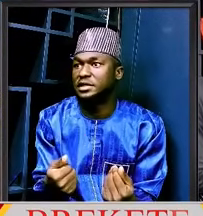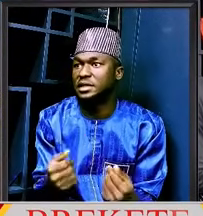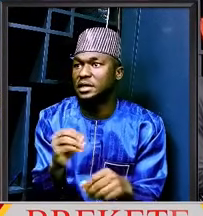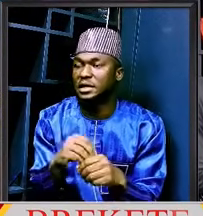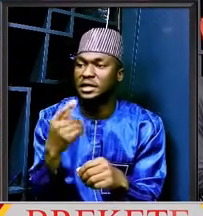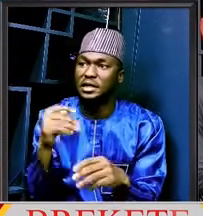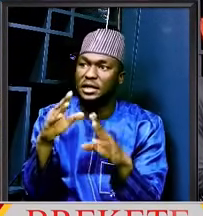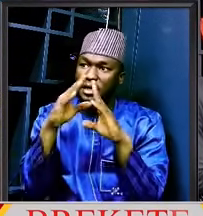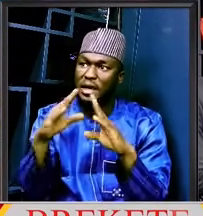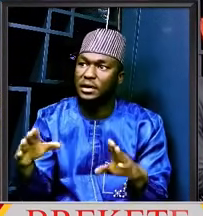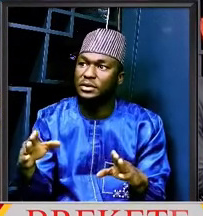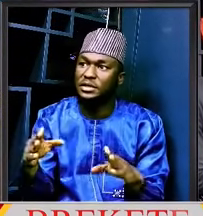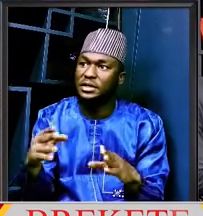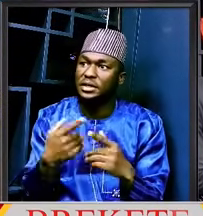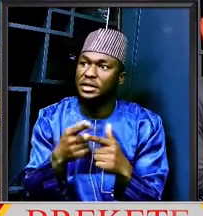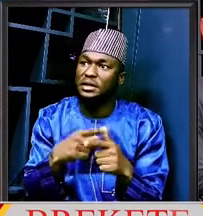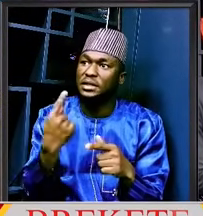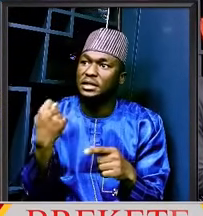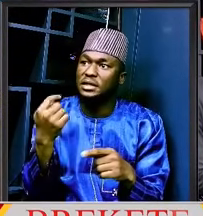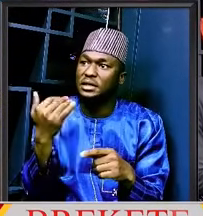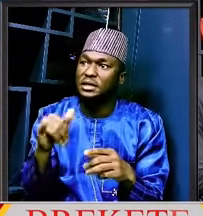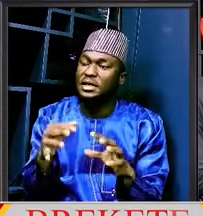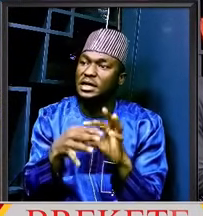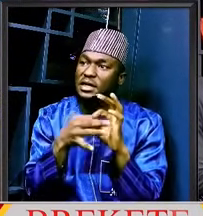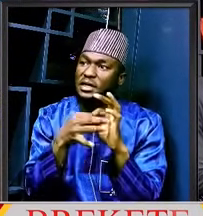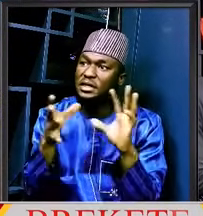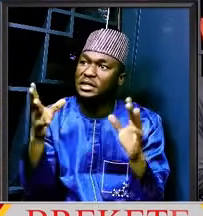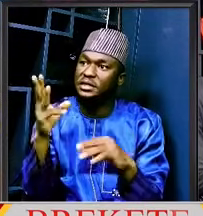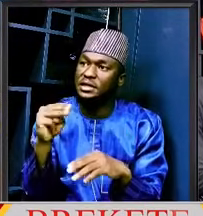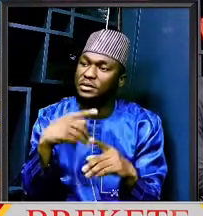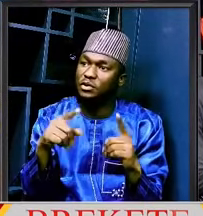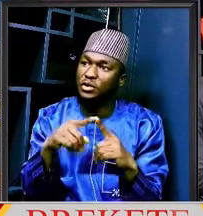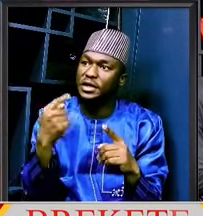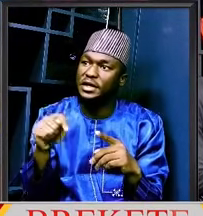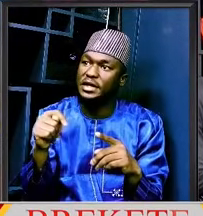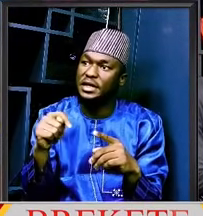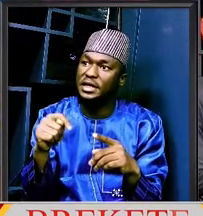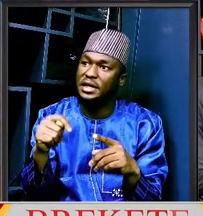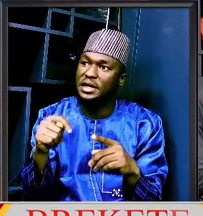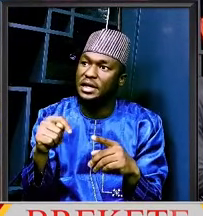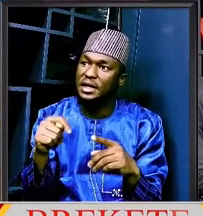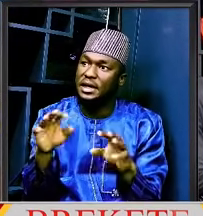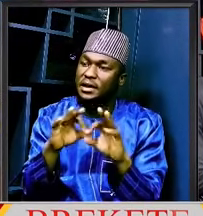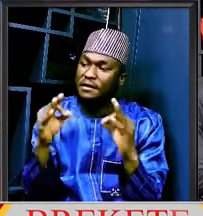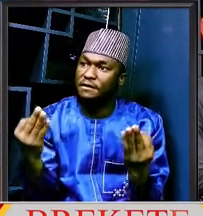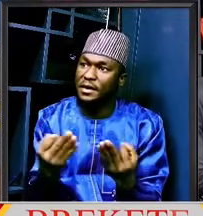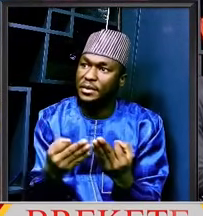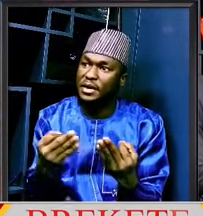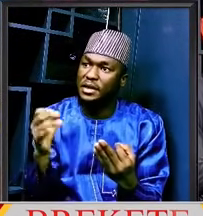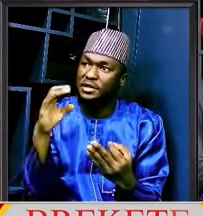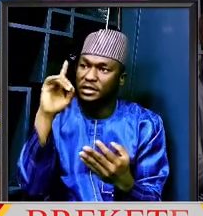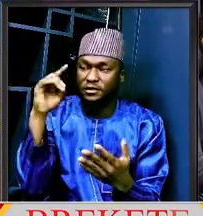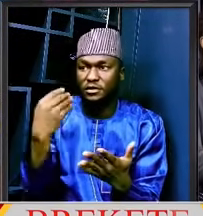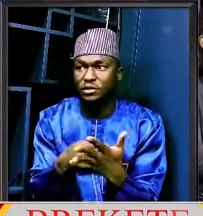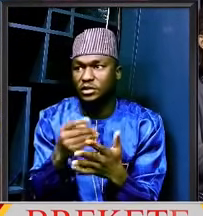in the house. So they now released him on bail. While his family went to go and look for the bail money to come and bail their father, she came